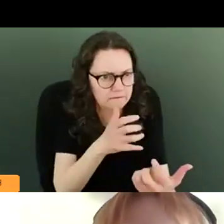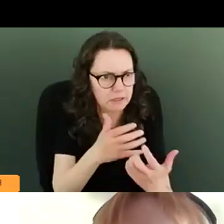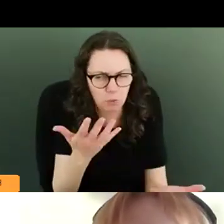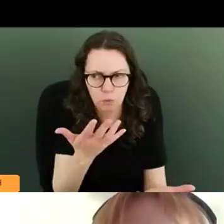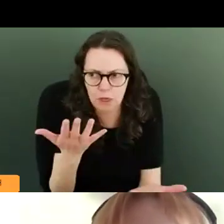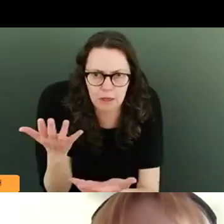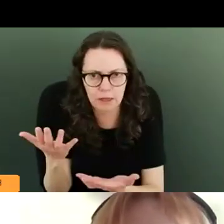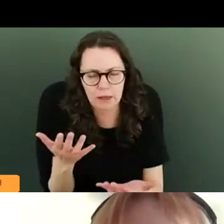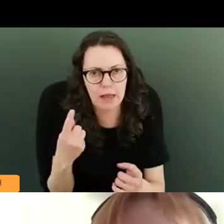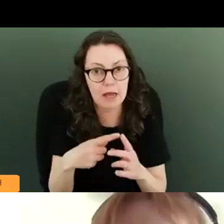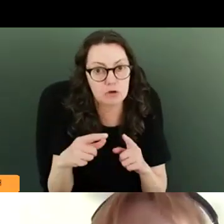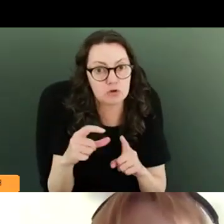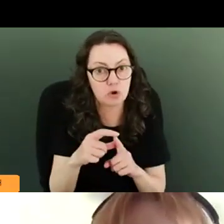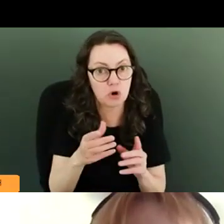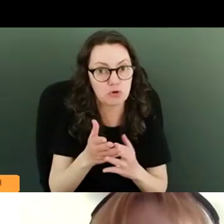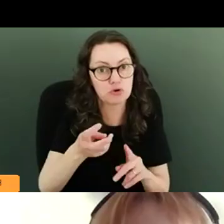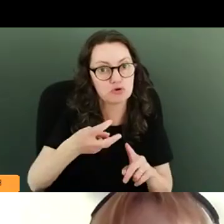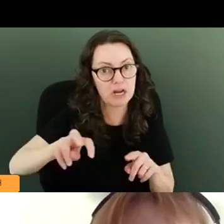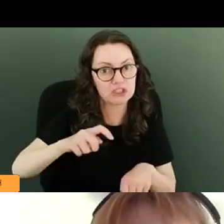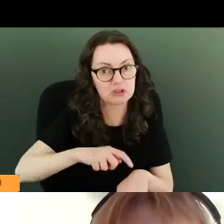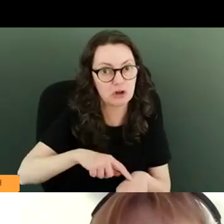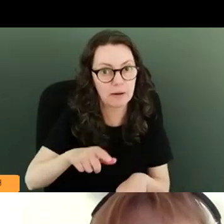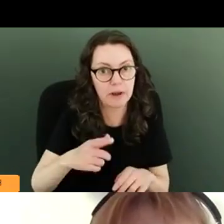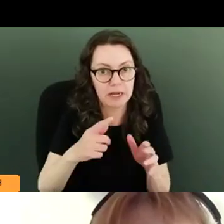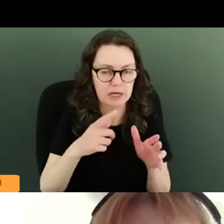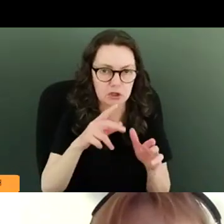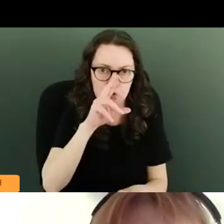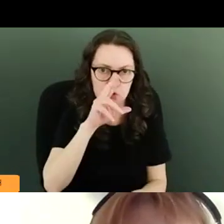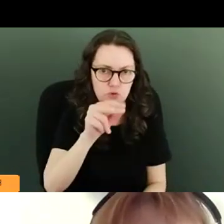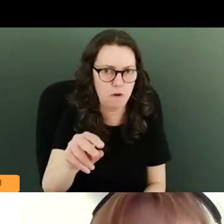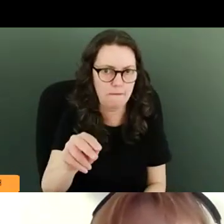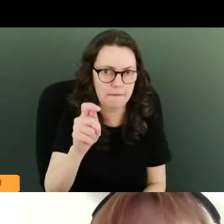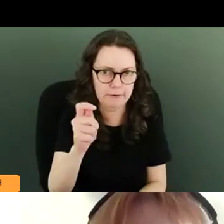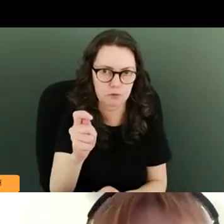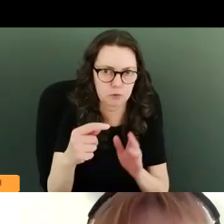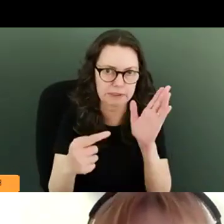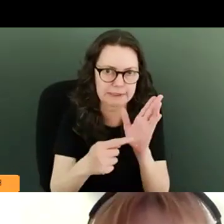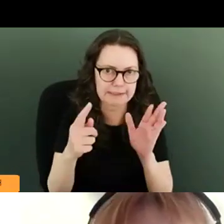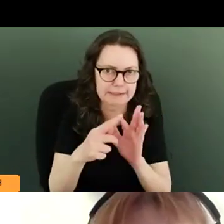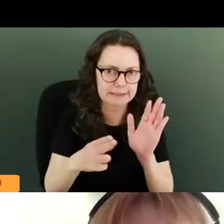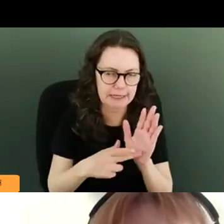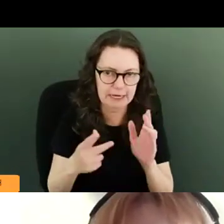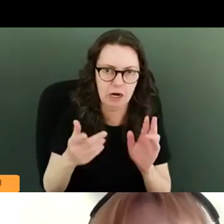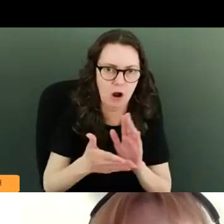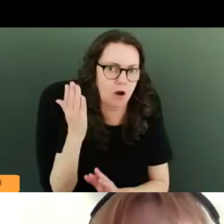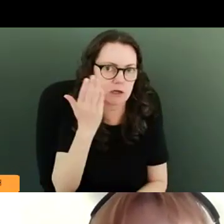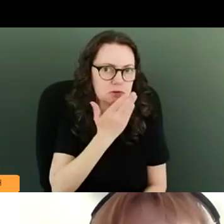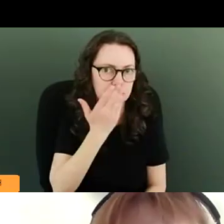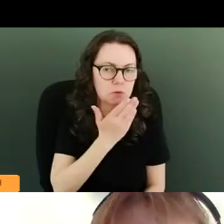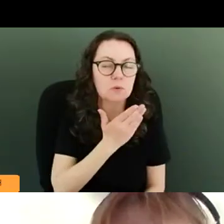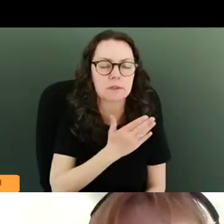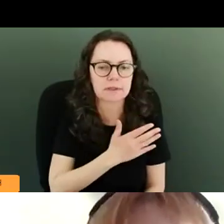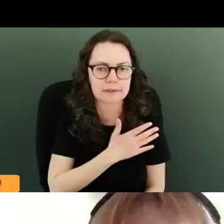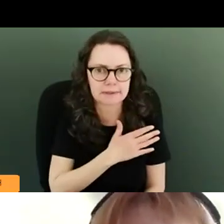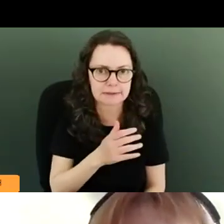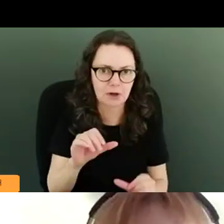she's also going through transitions at the moment, being age 12. So we're heading into high school next year, which will come